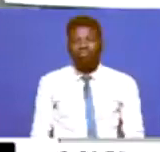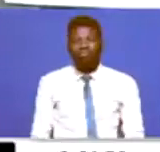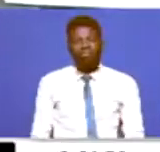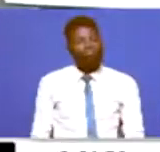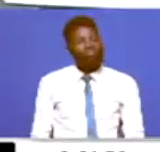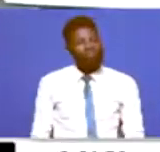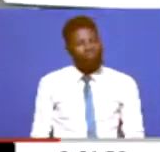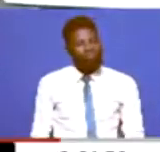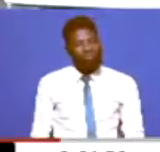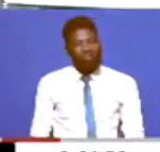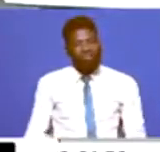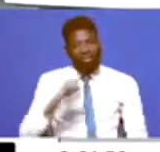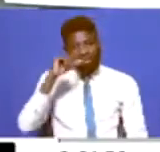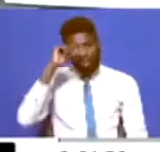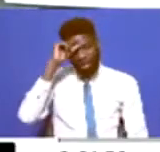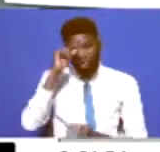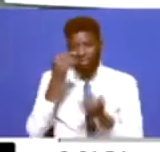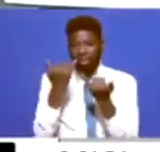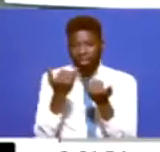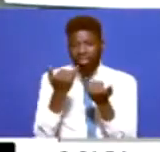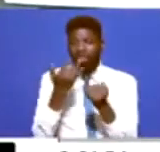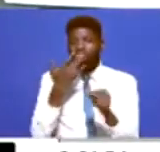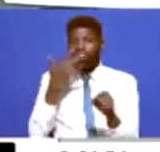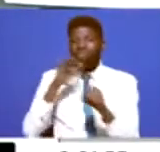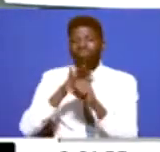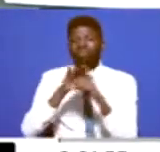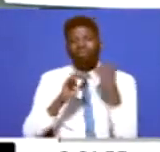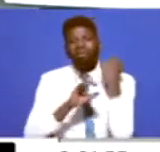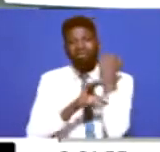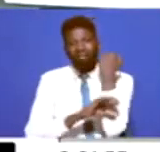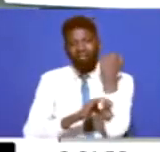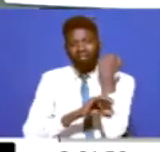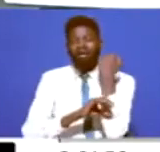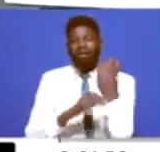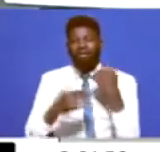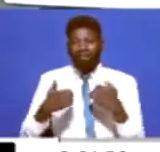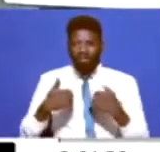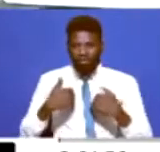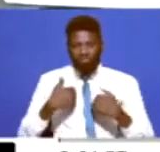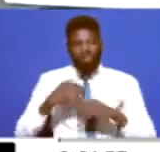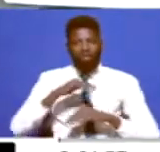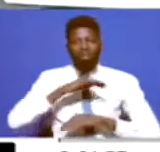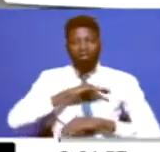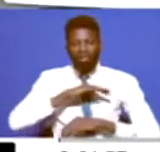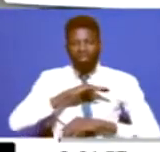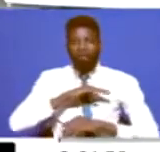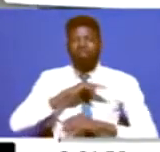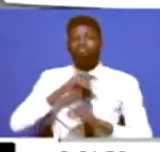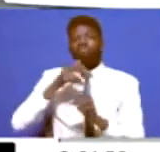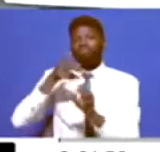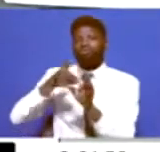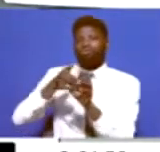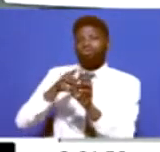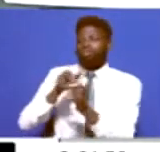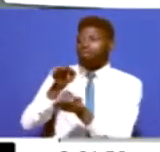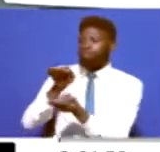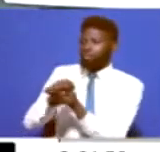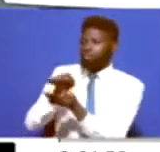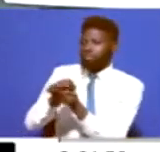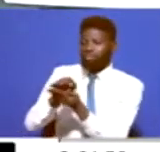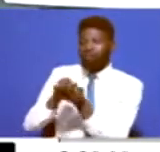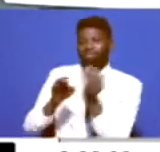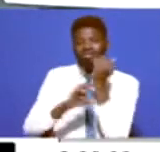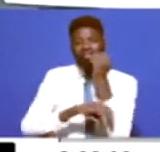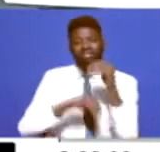Now, the government has assured the country that there are adequate stocks of petroleum products in the country. Petroleum and Mining